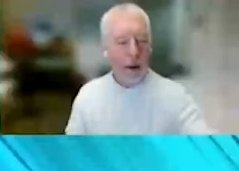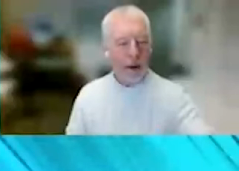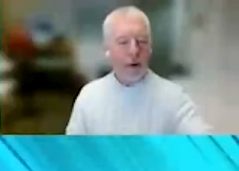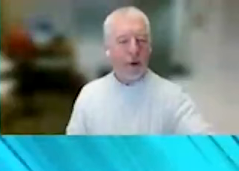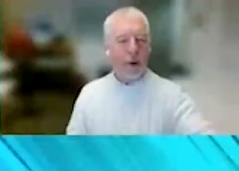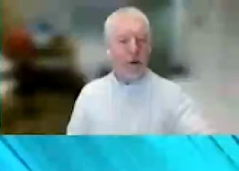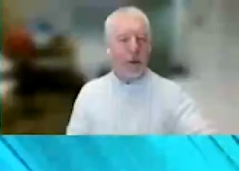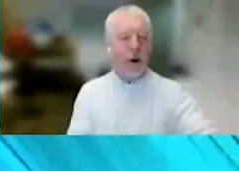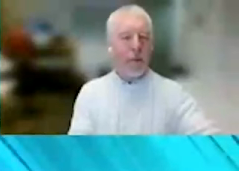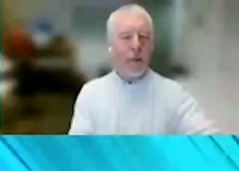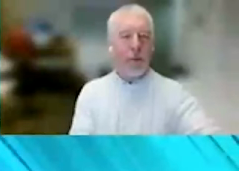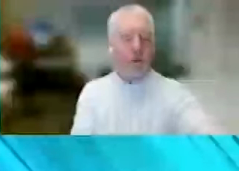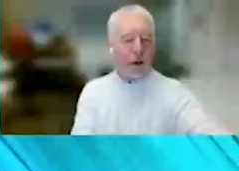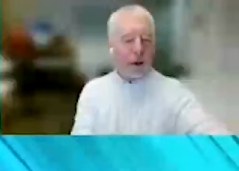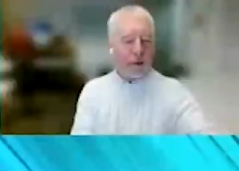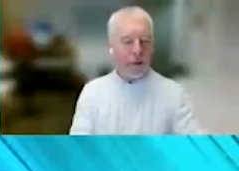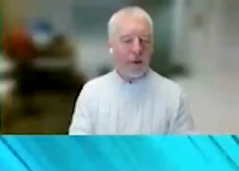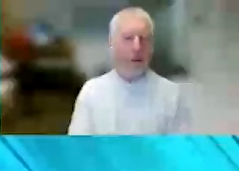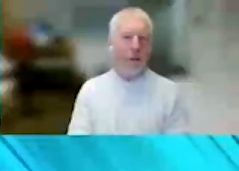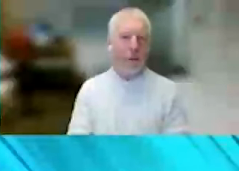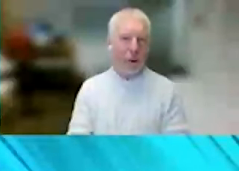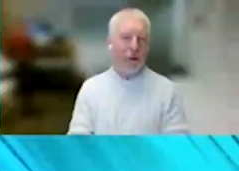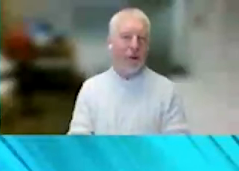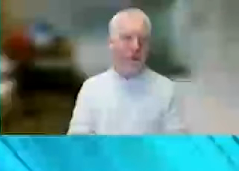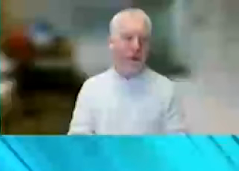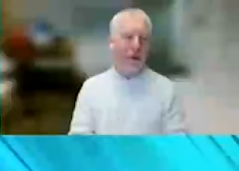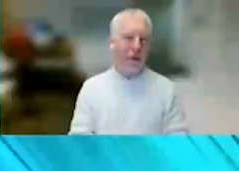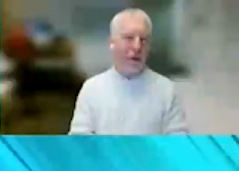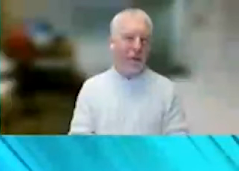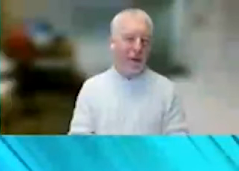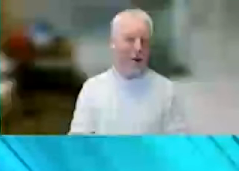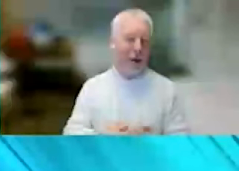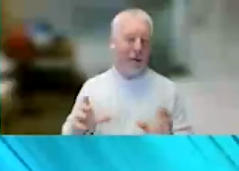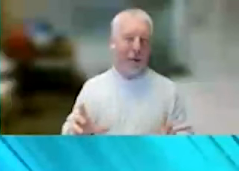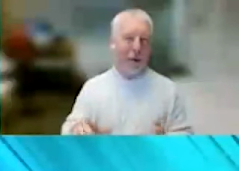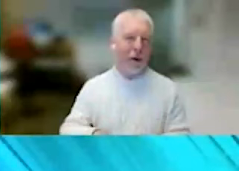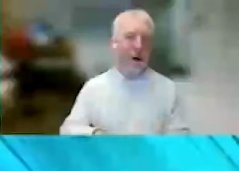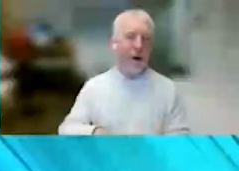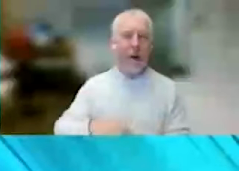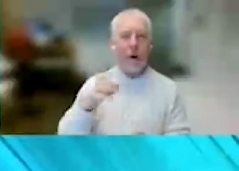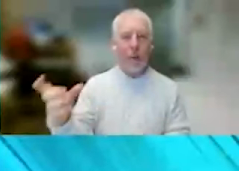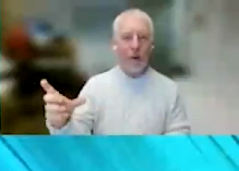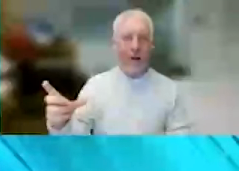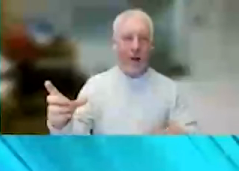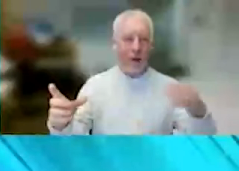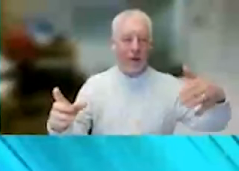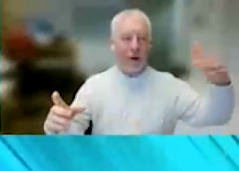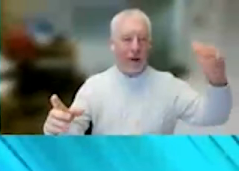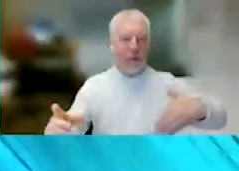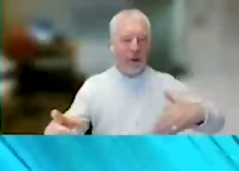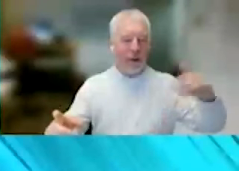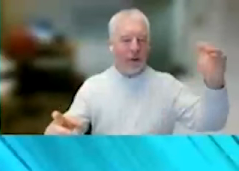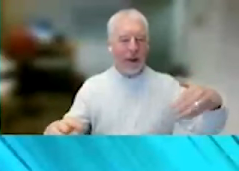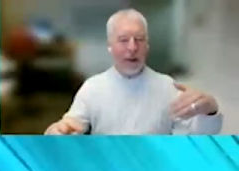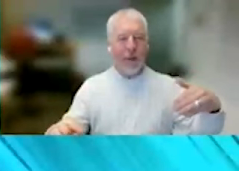And otranscribe.com is free. It doesn't produce a transcript for you, but it's a platform where you can open your video, and it's